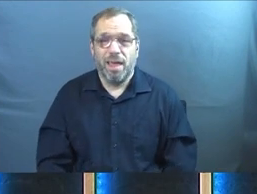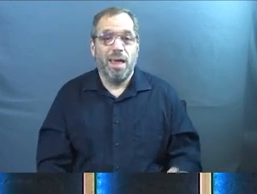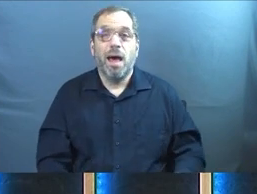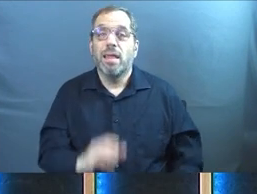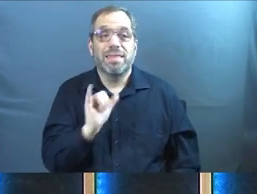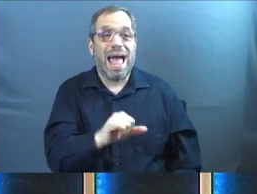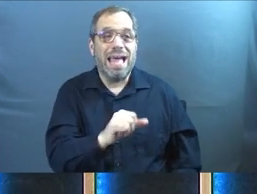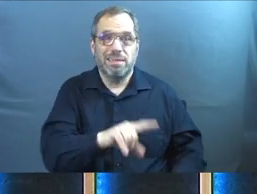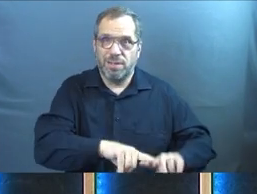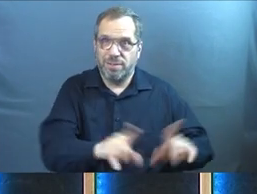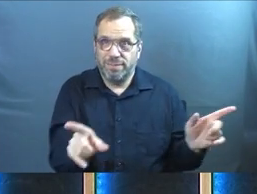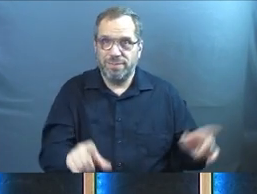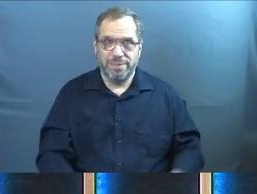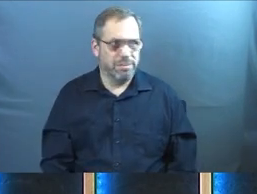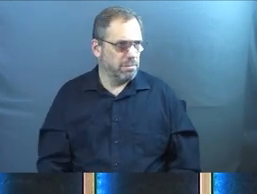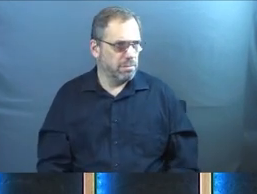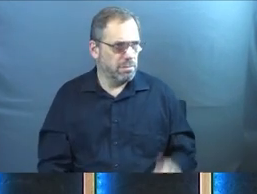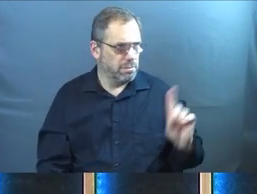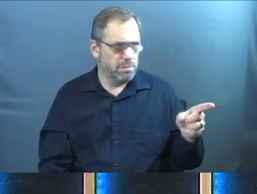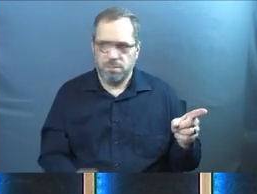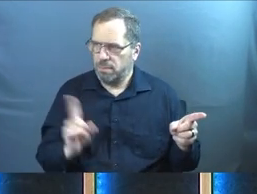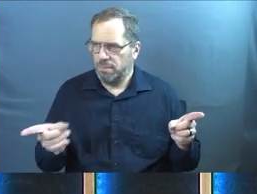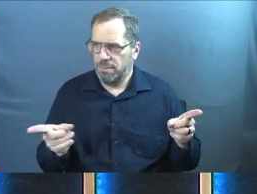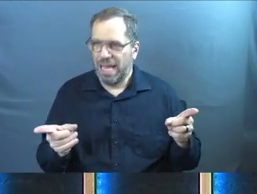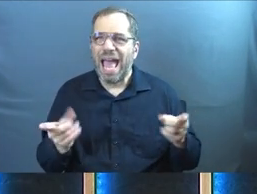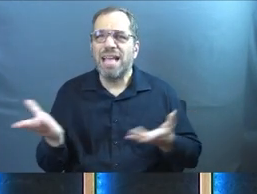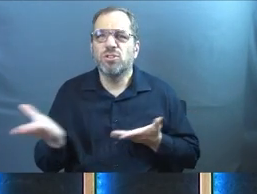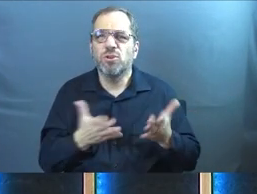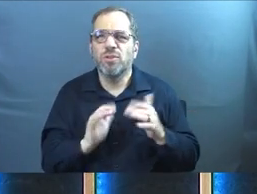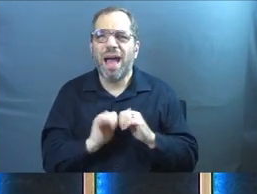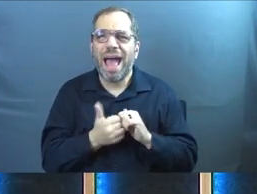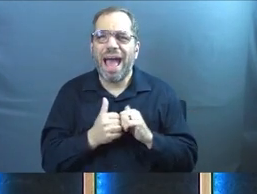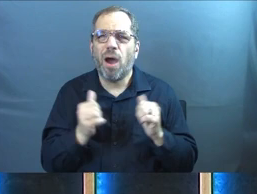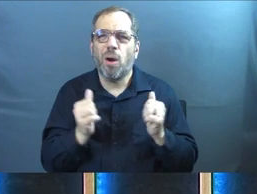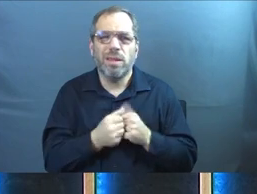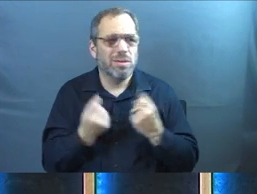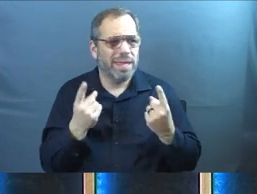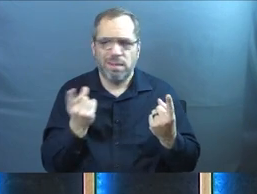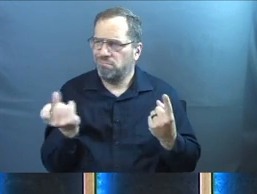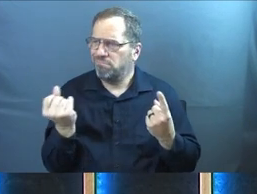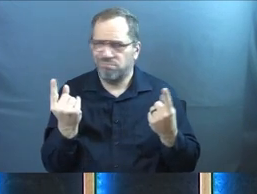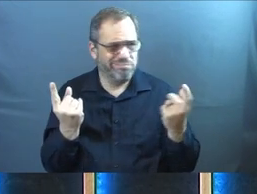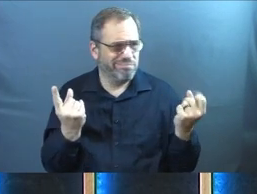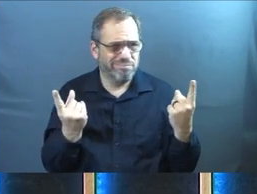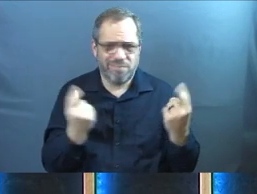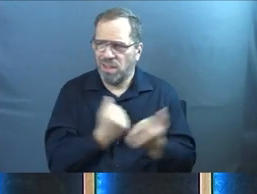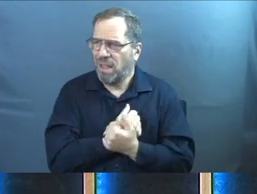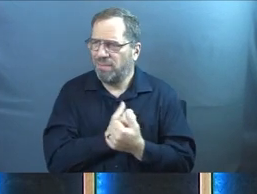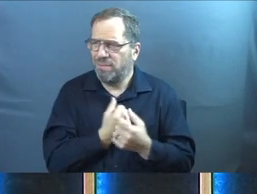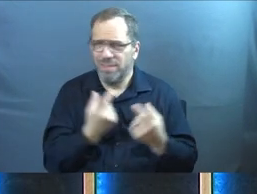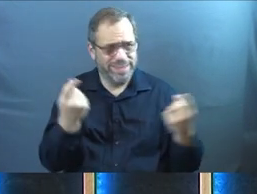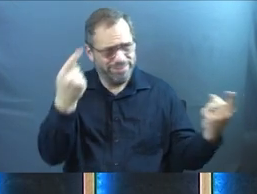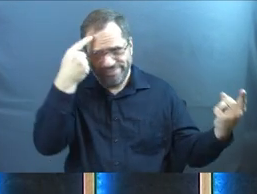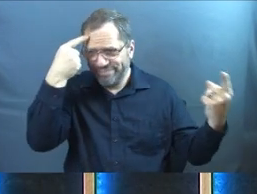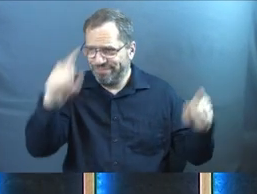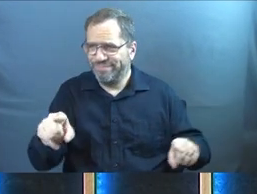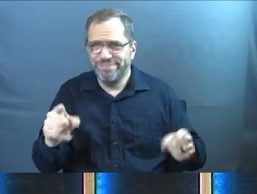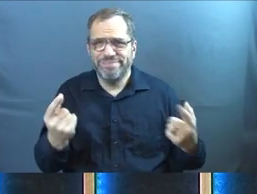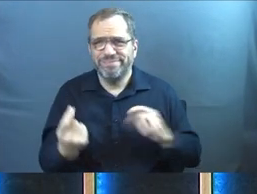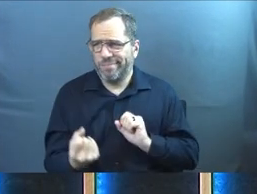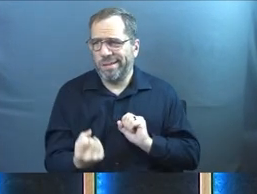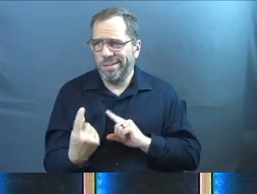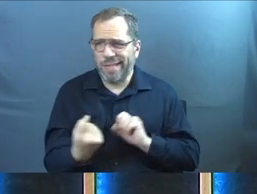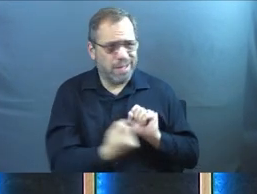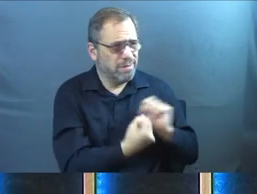The thing is, they're different. And how do you serve each other, understand each other, love each other through those